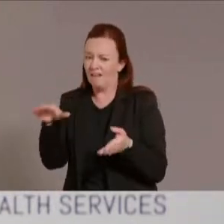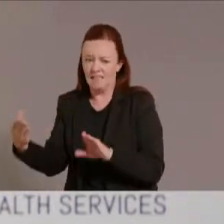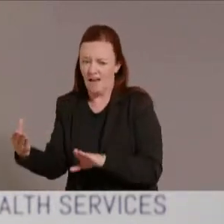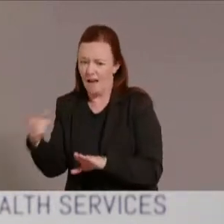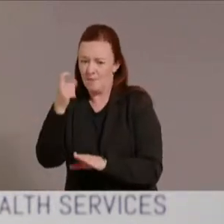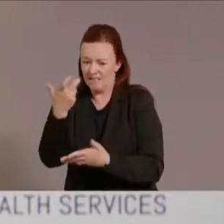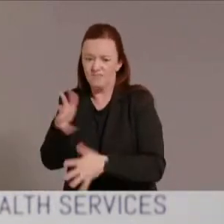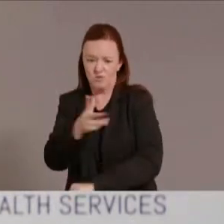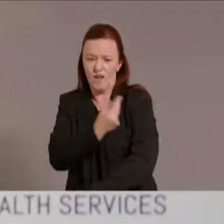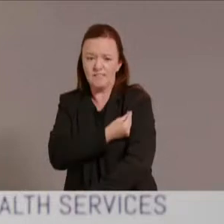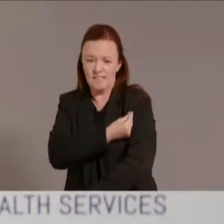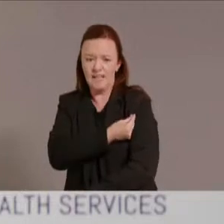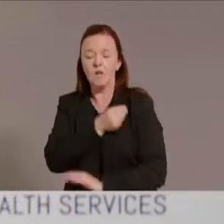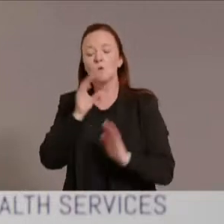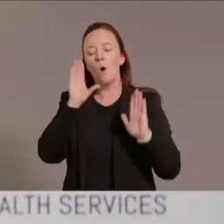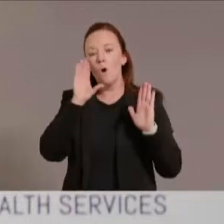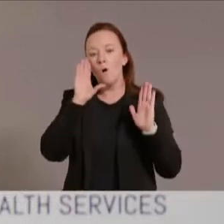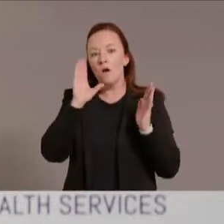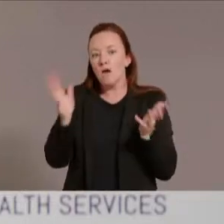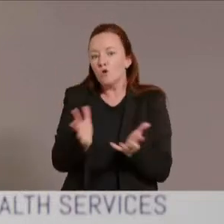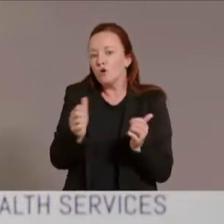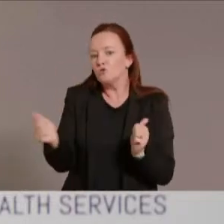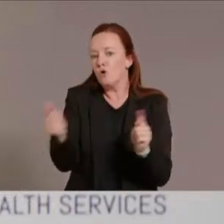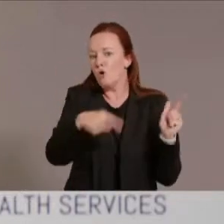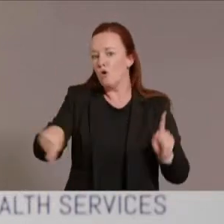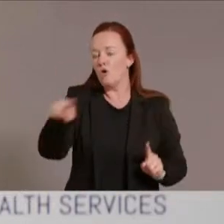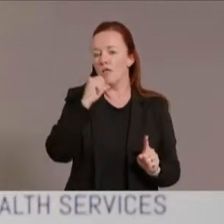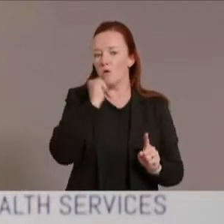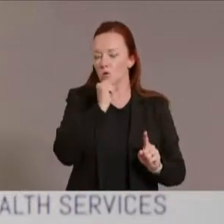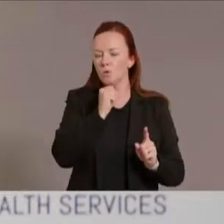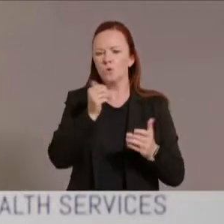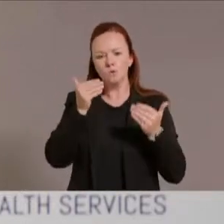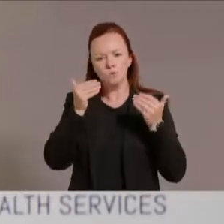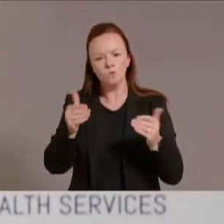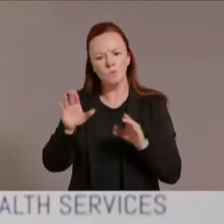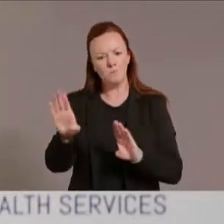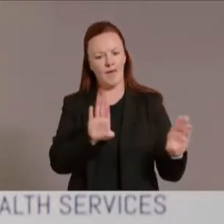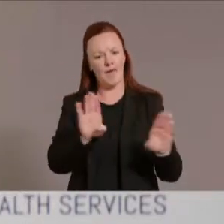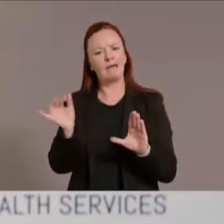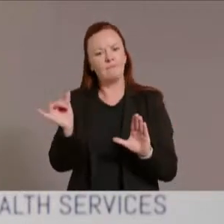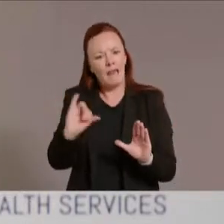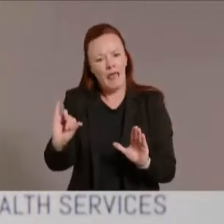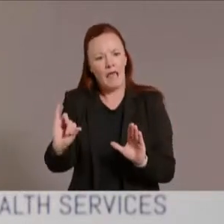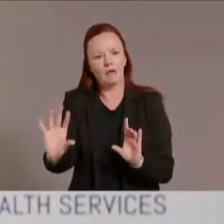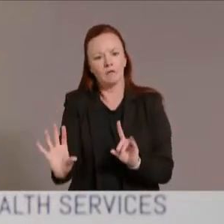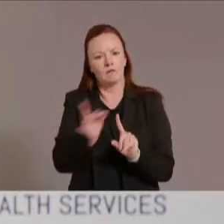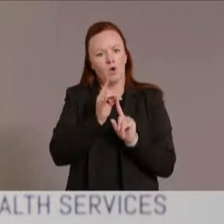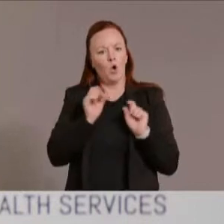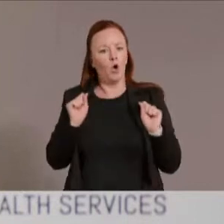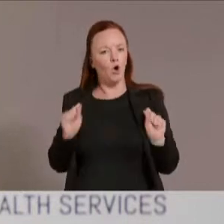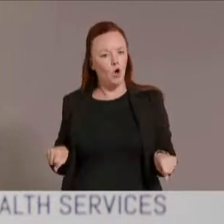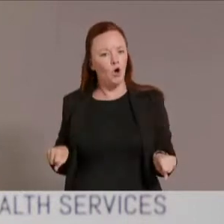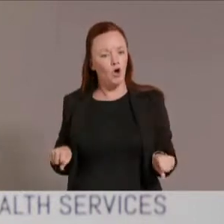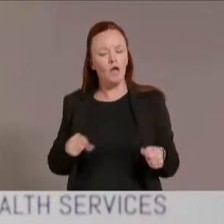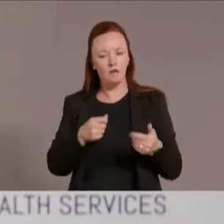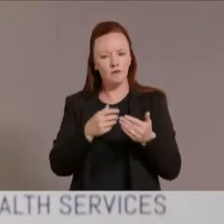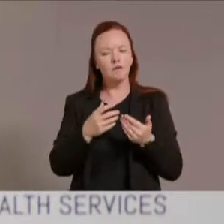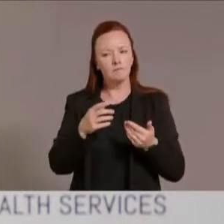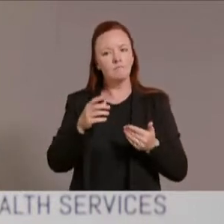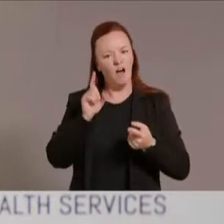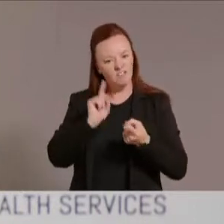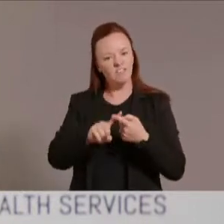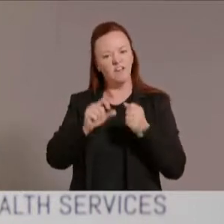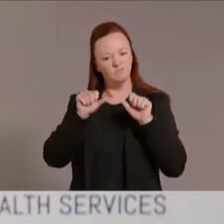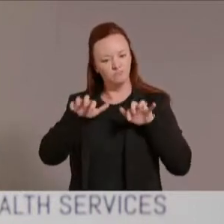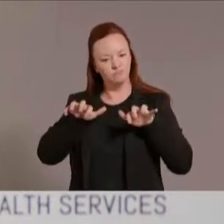until everybody, until we reach herd immunity, which is still going to take us a little bit. But we do need Arizonans to